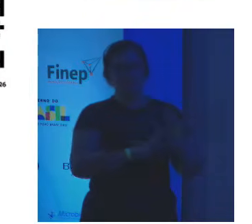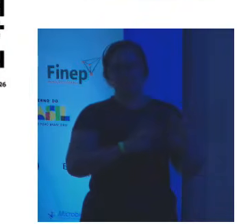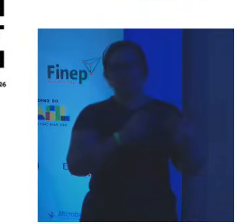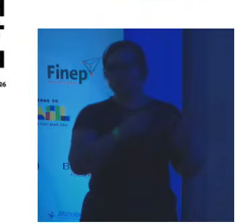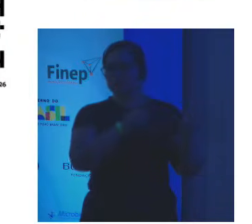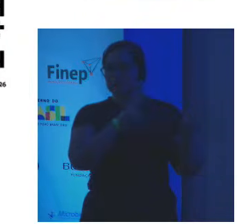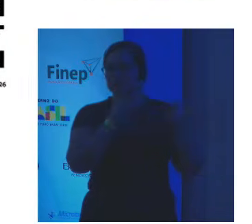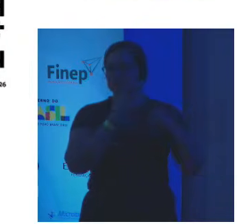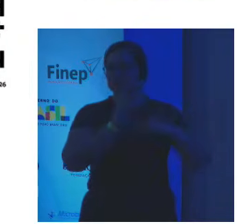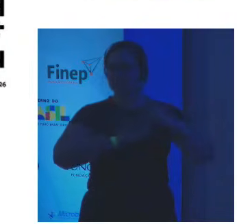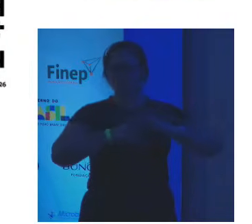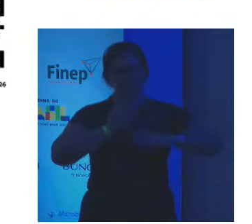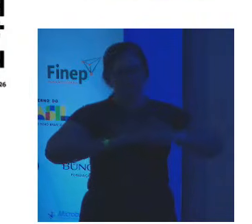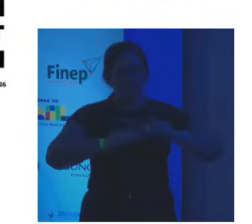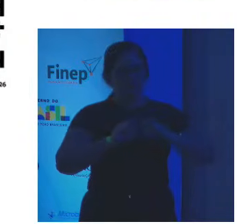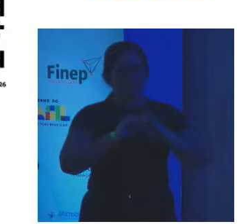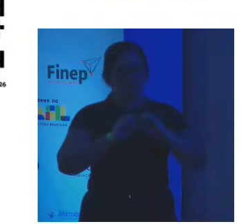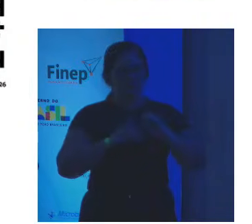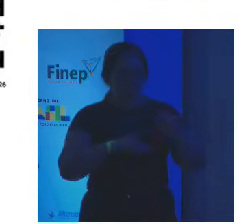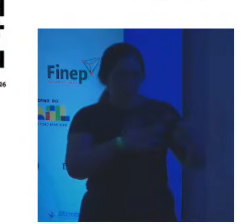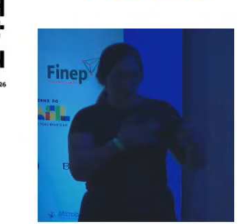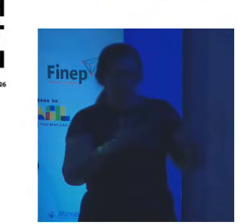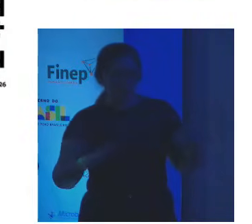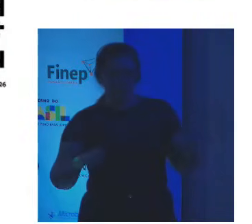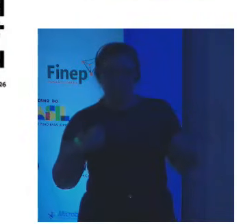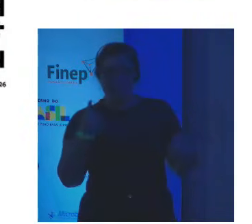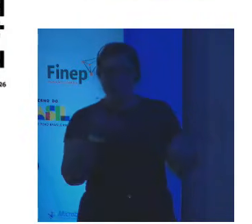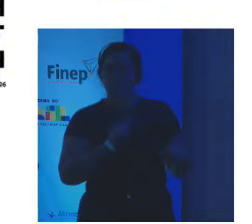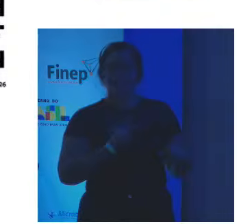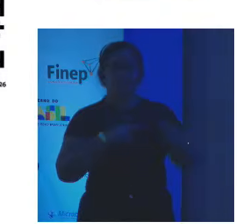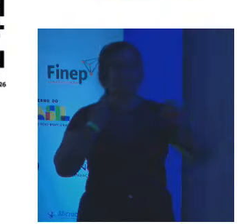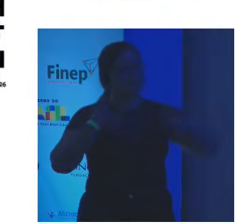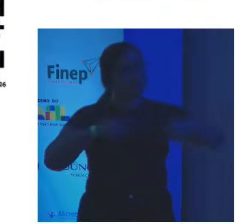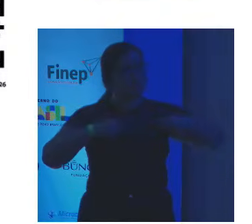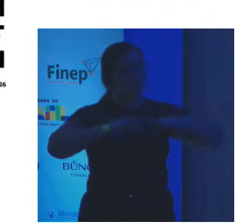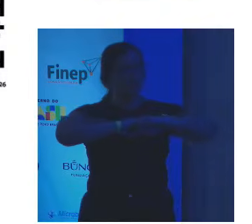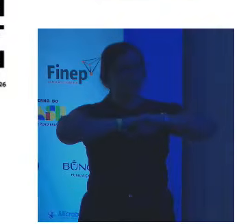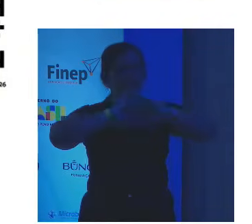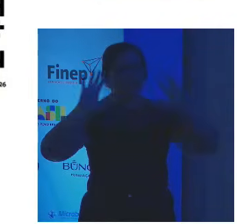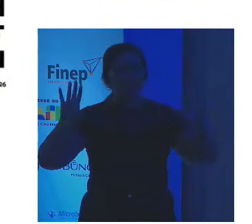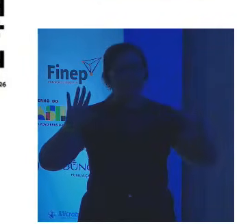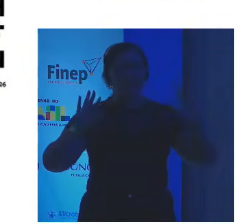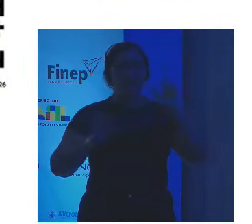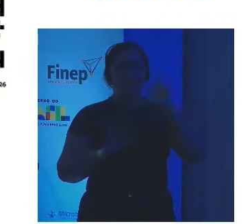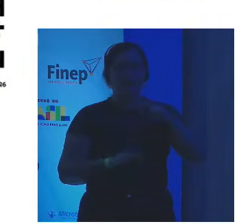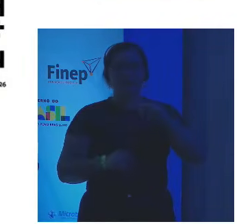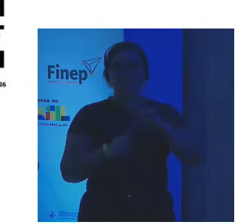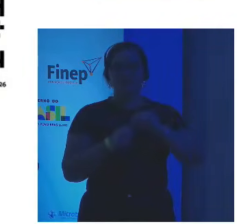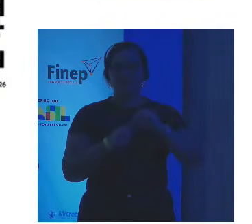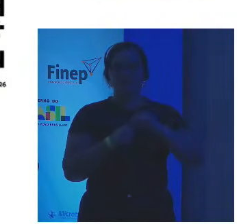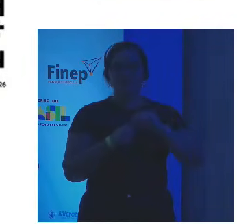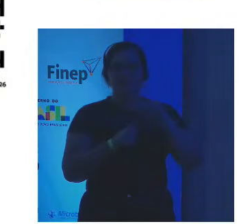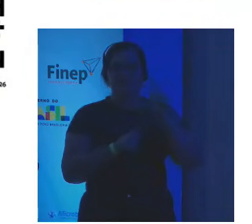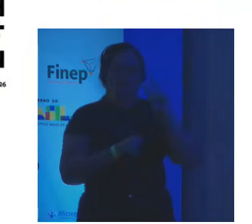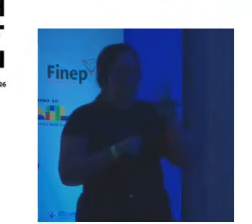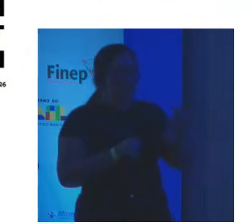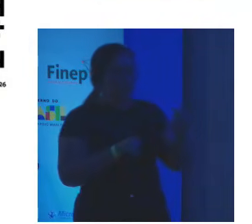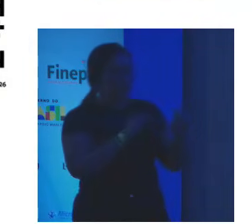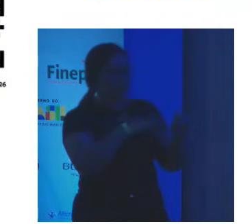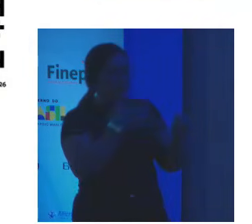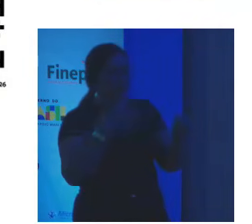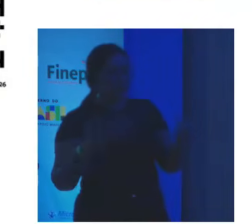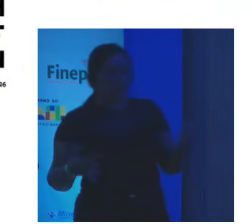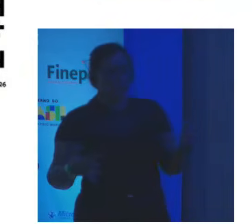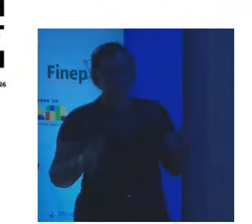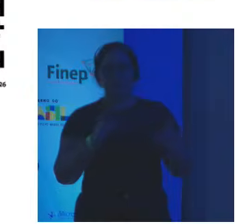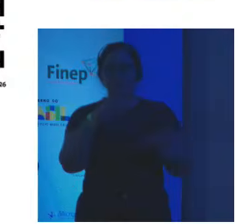ocean. And we as a community, we must make it clear. And this is what we are doing with this Ocean Prediction the Decade Collaborative Center